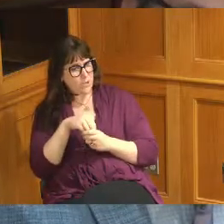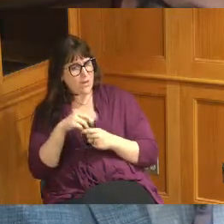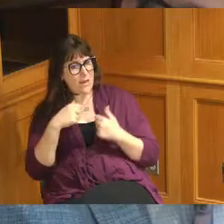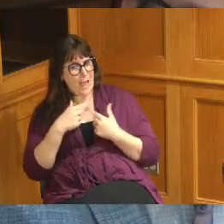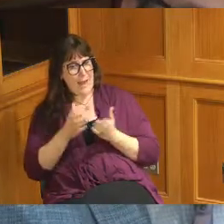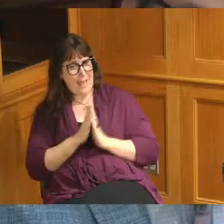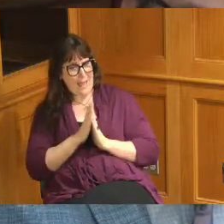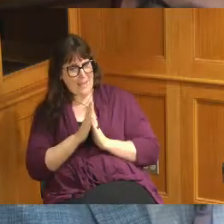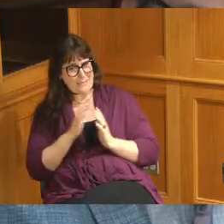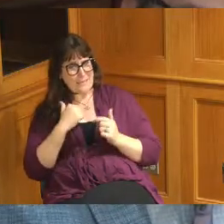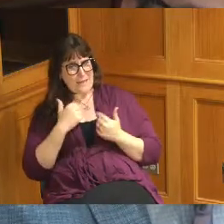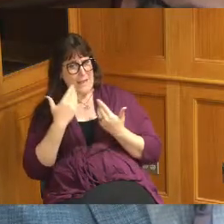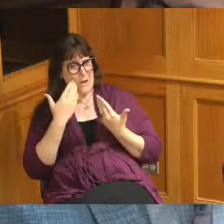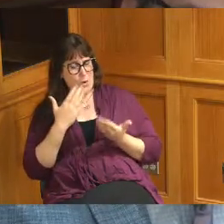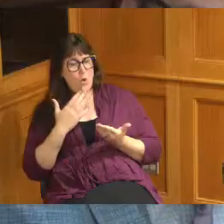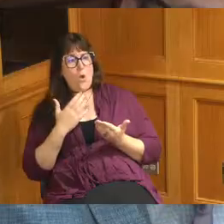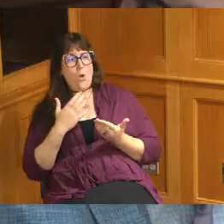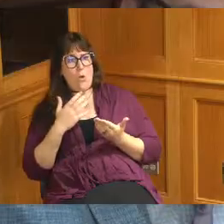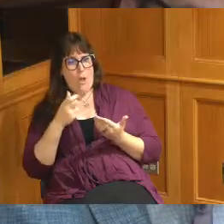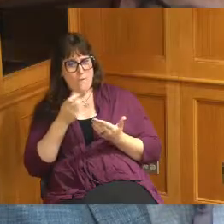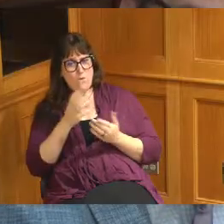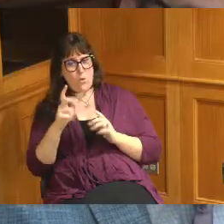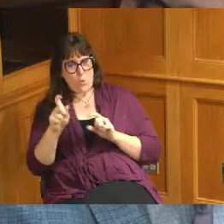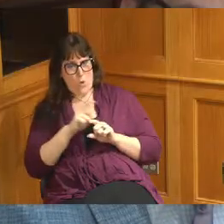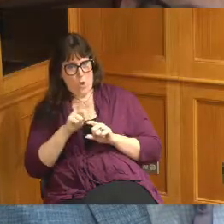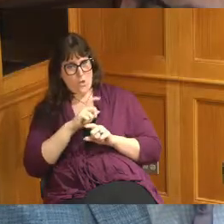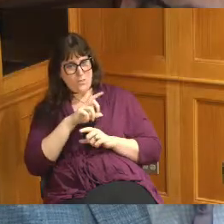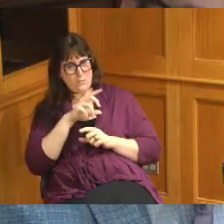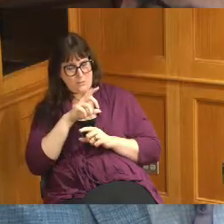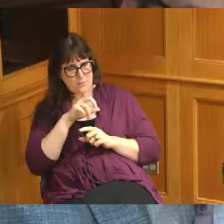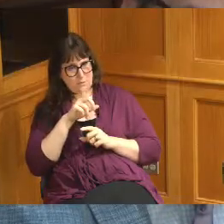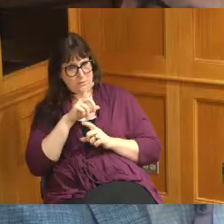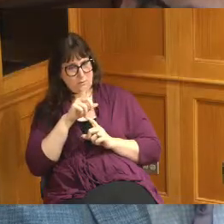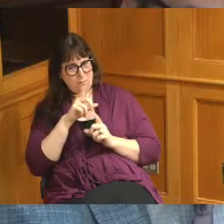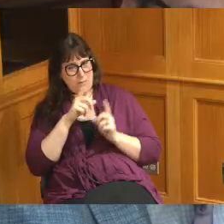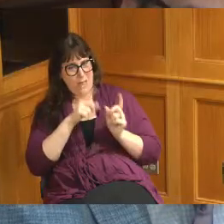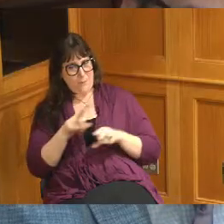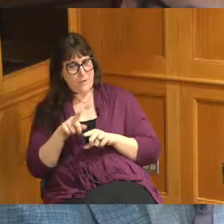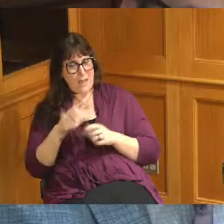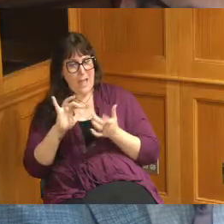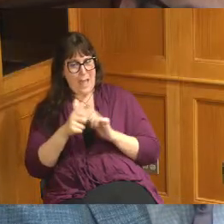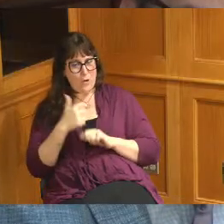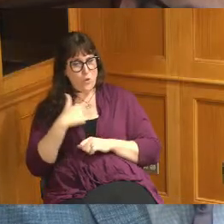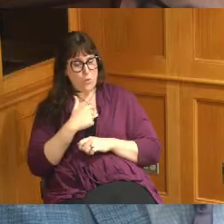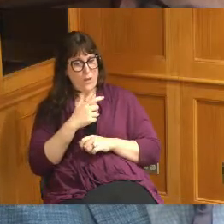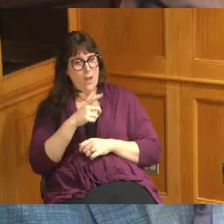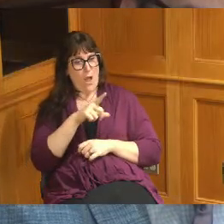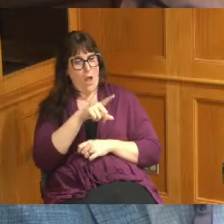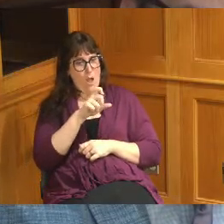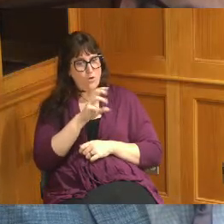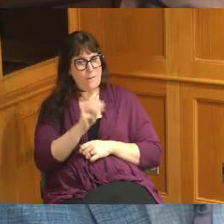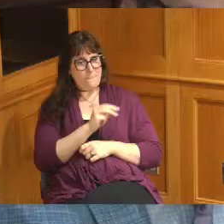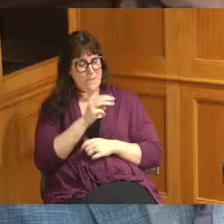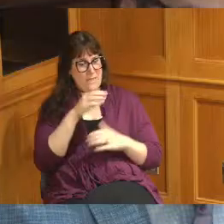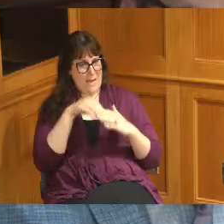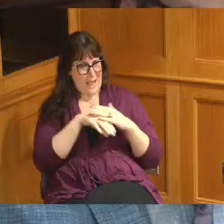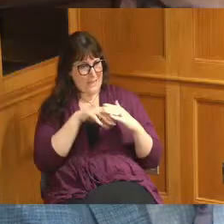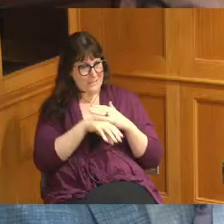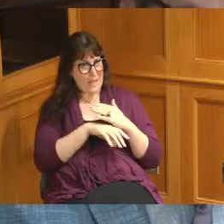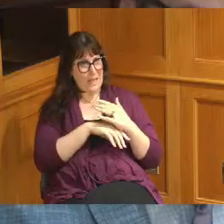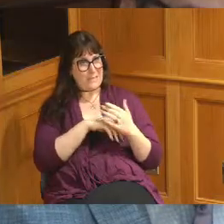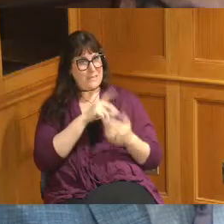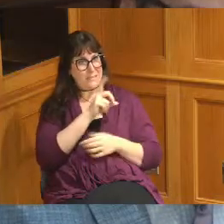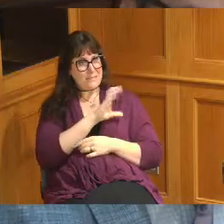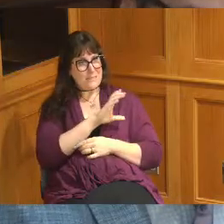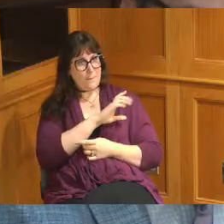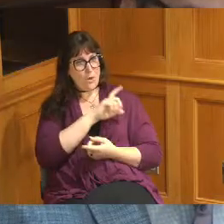asked about it, but I got a couple calls in my office about it. They want to know, how did we go from $100 million excess in like